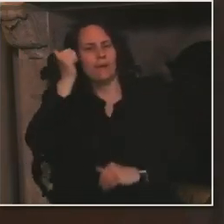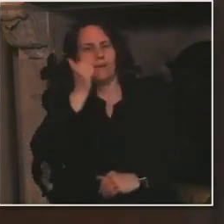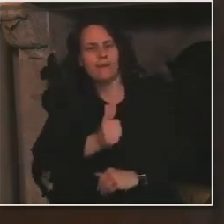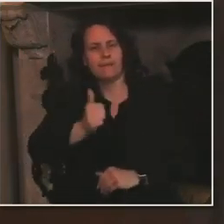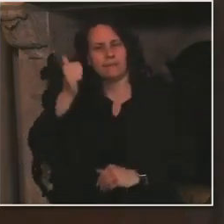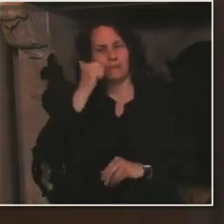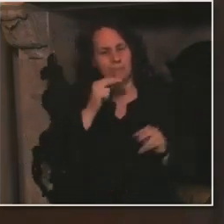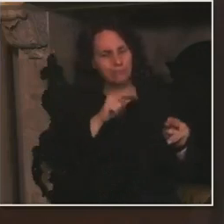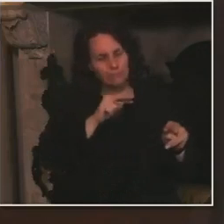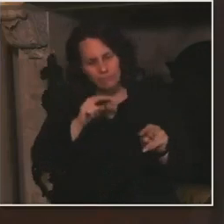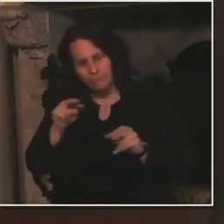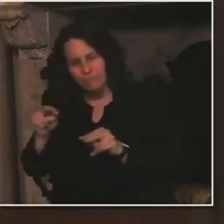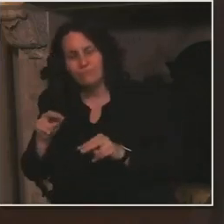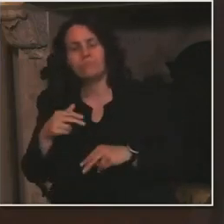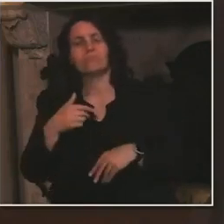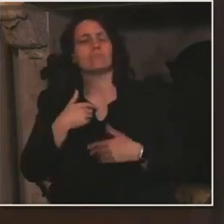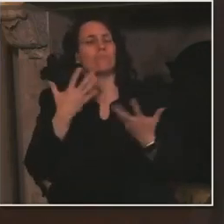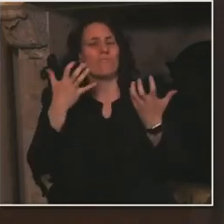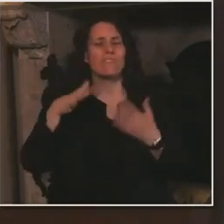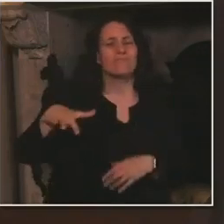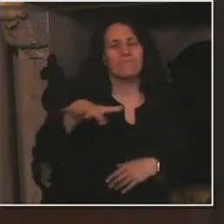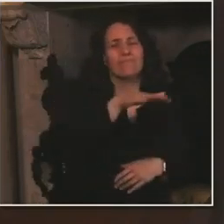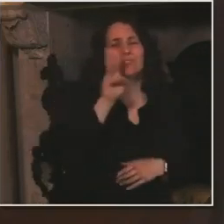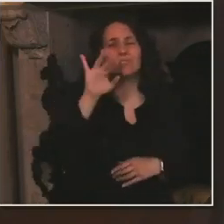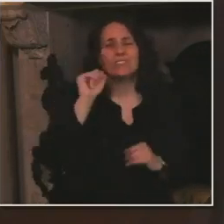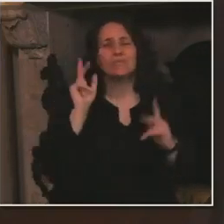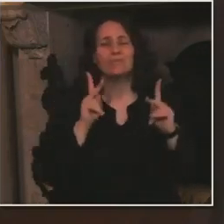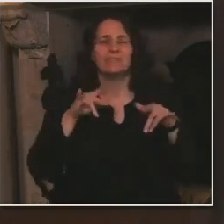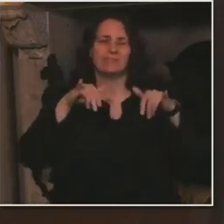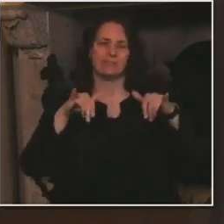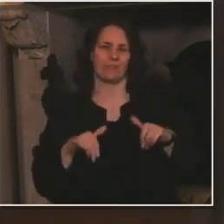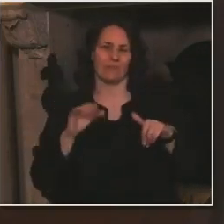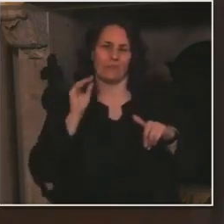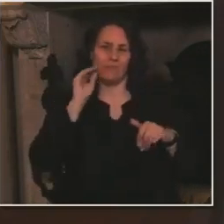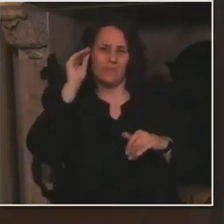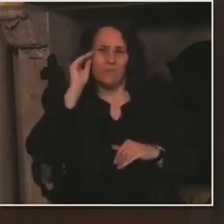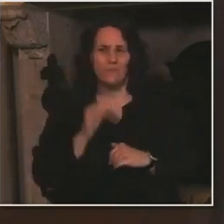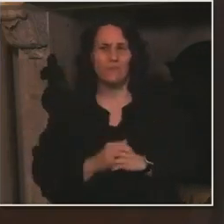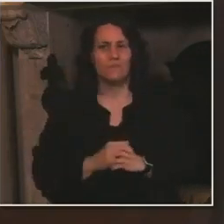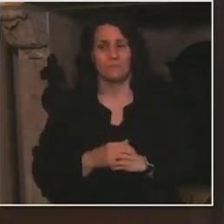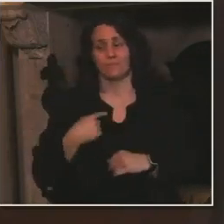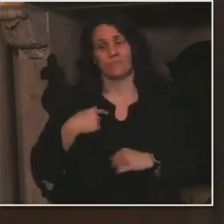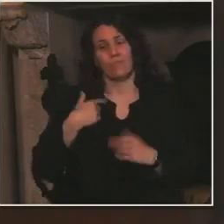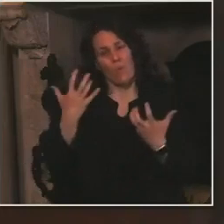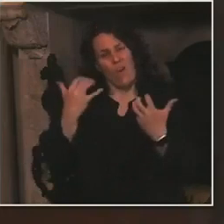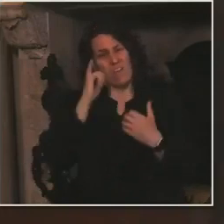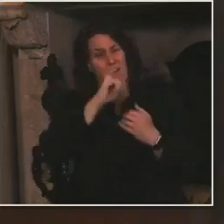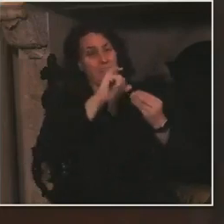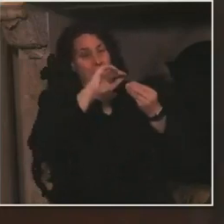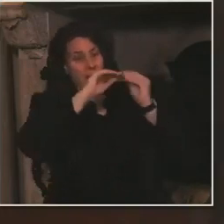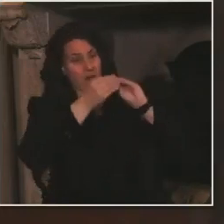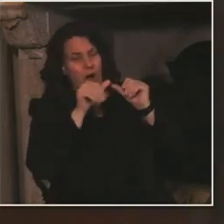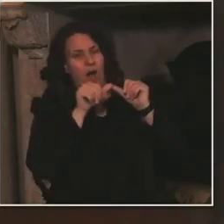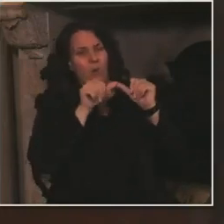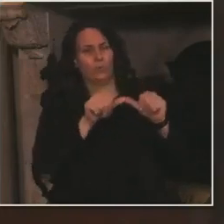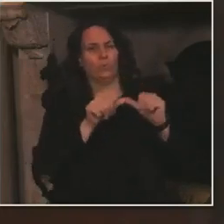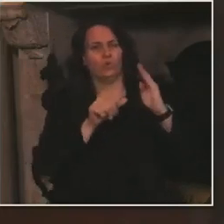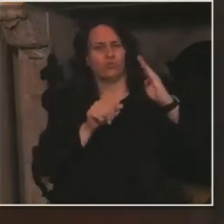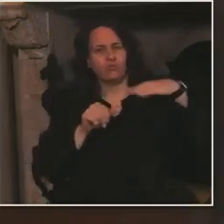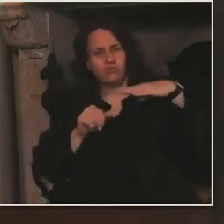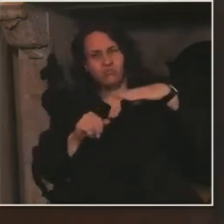home. Working to flatten the curve is critically important. It's also why we're taking a phased approach with our